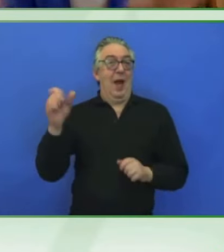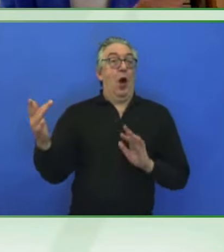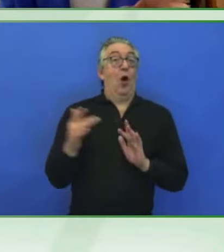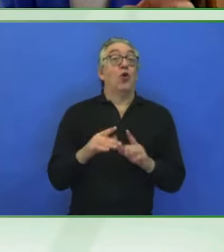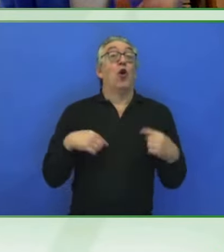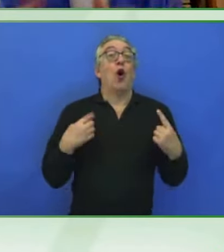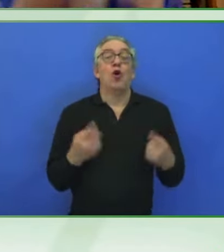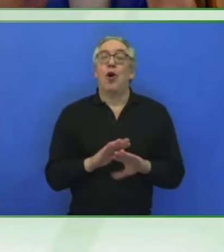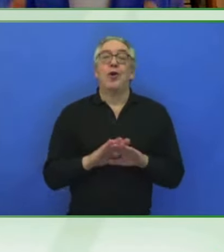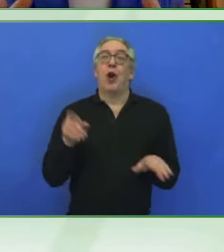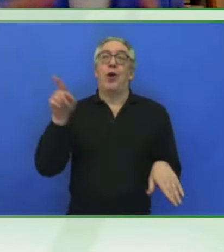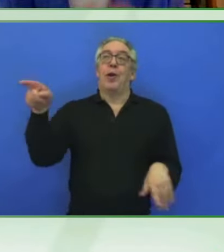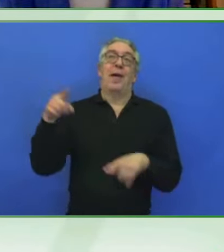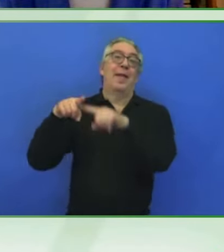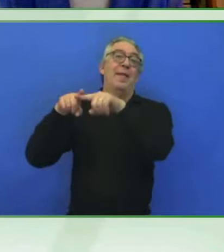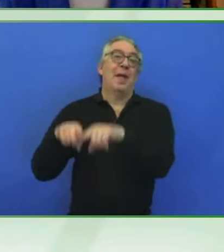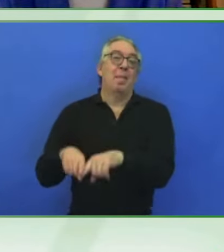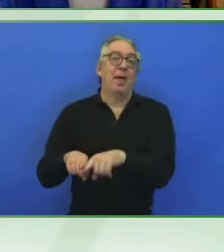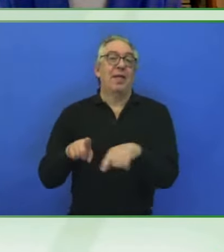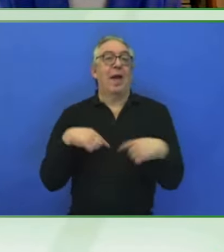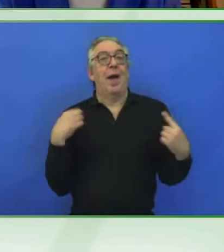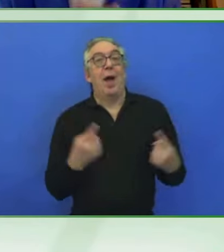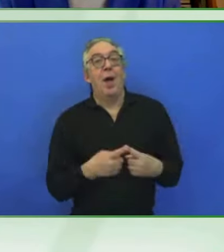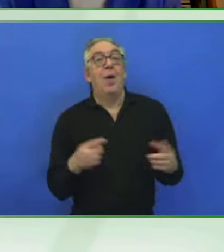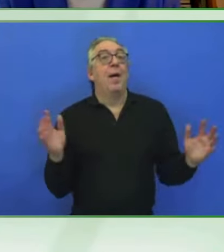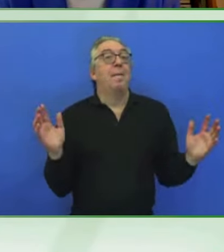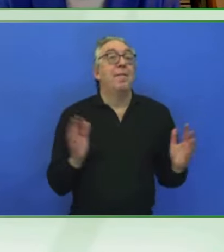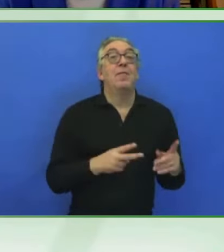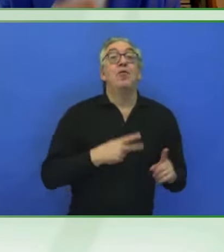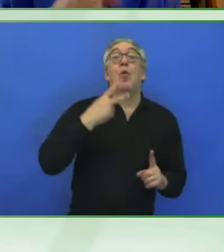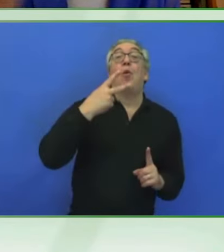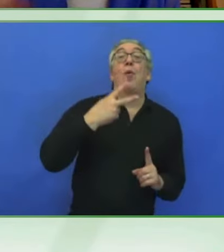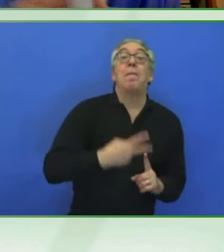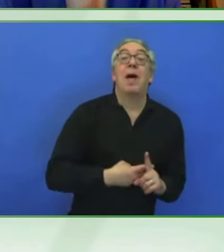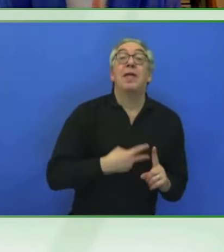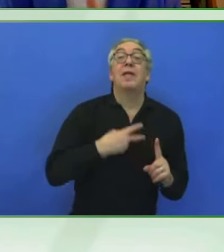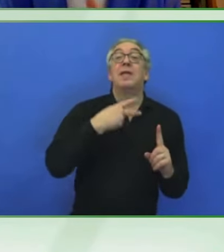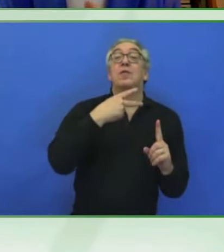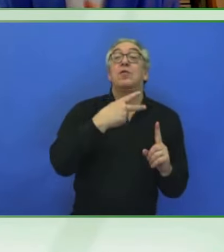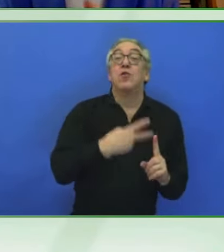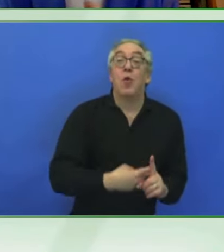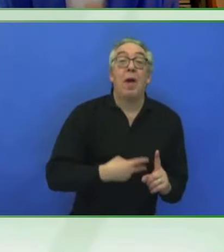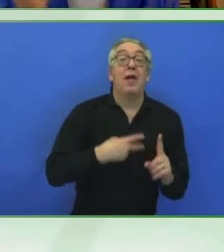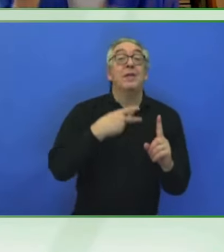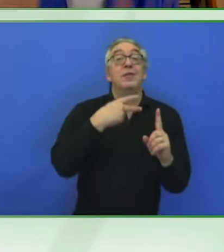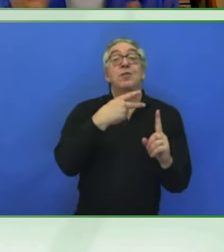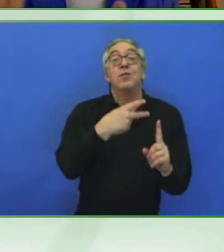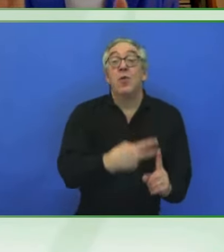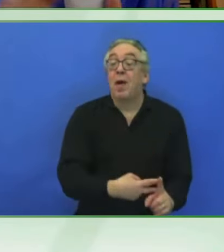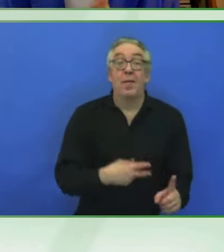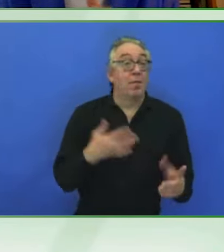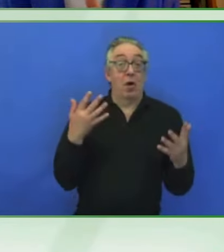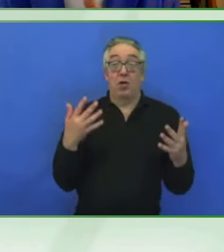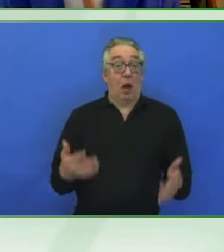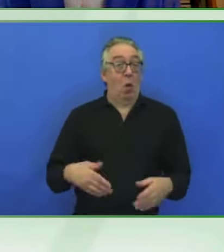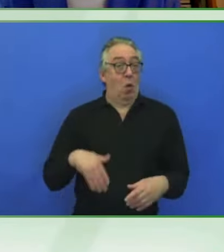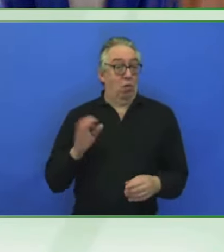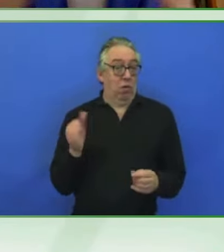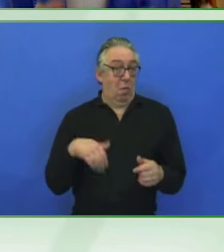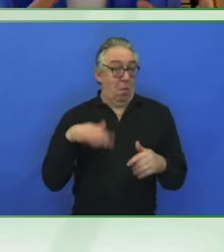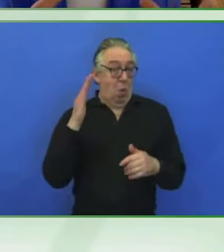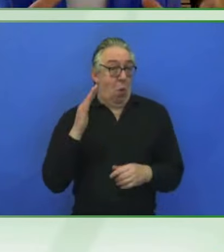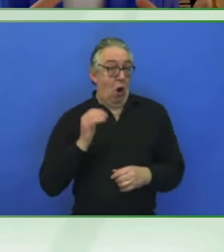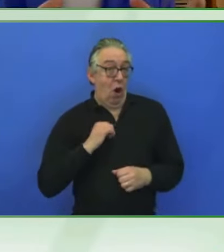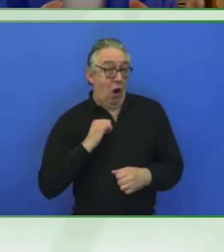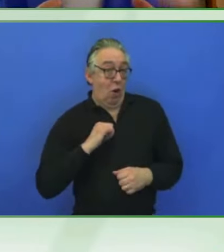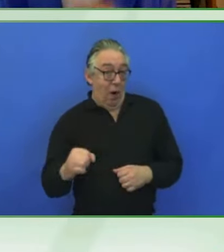meeting timetable. We would often work with people offline. So people have particular expertise with particular issues. They might